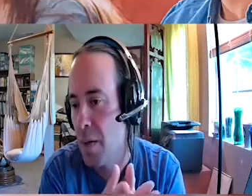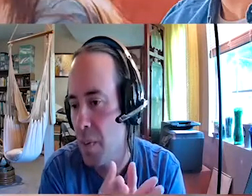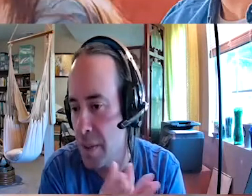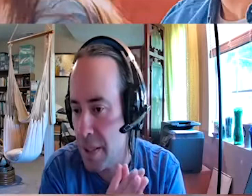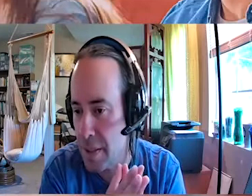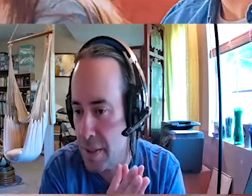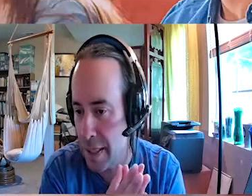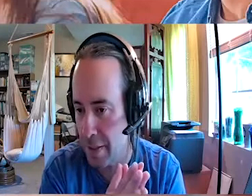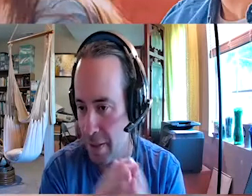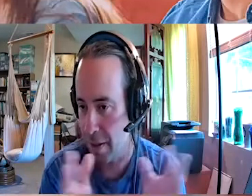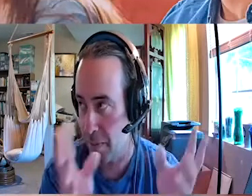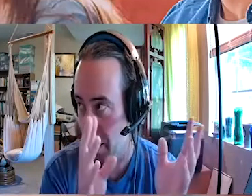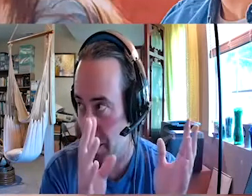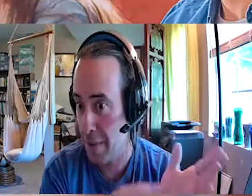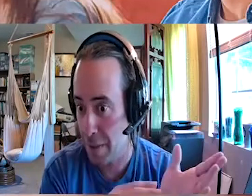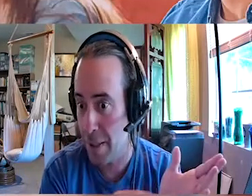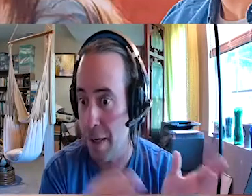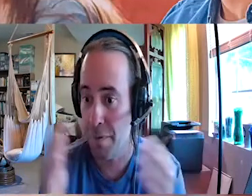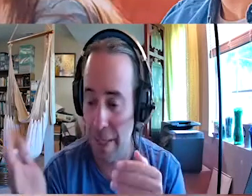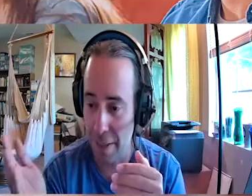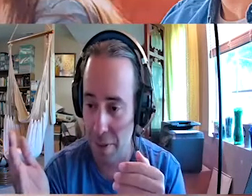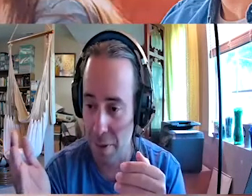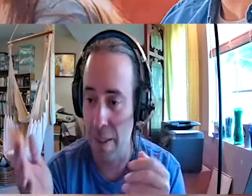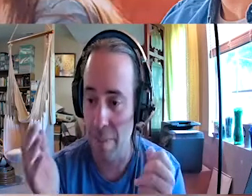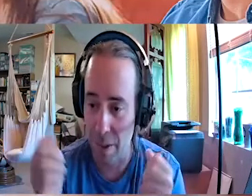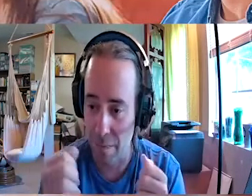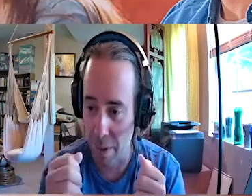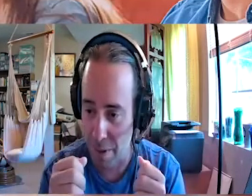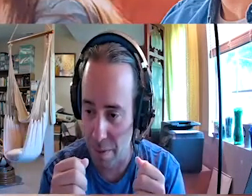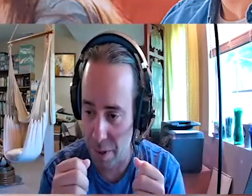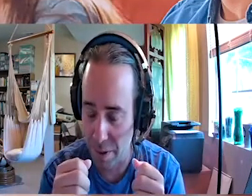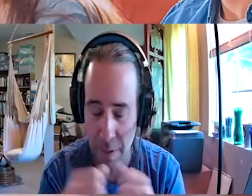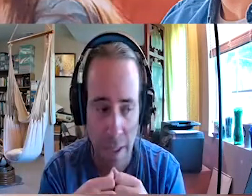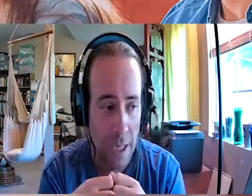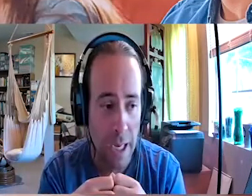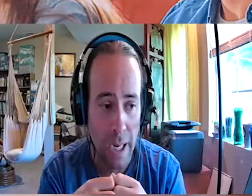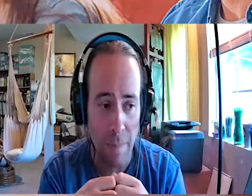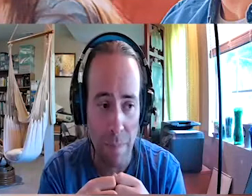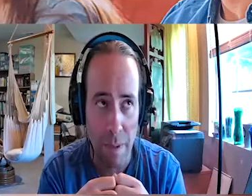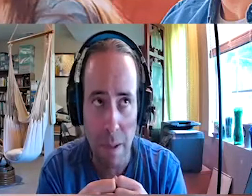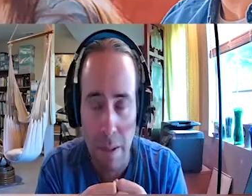Teachers, which is a state affiliate of the National American Federation of Teachers.